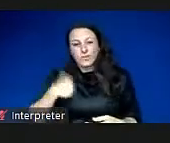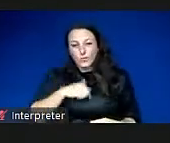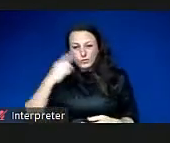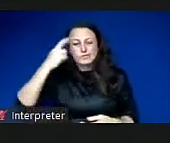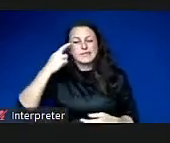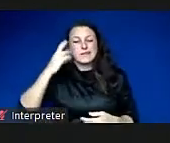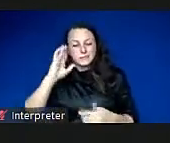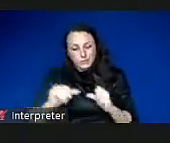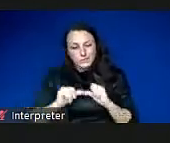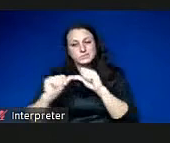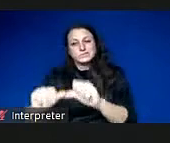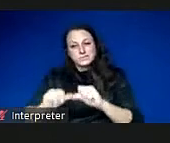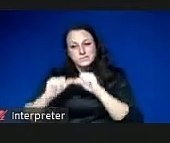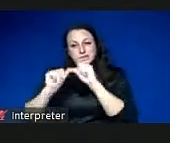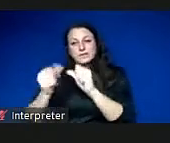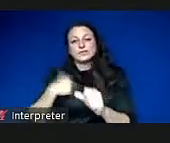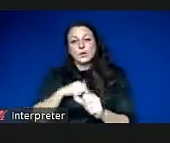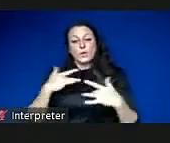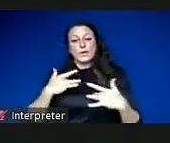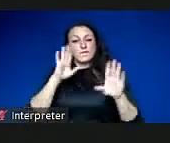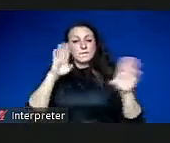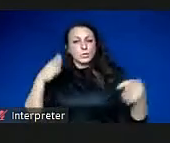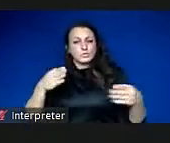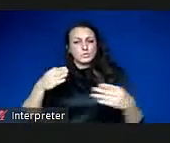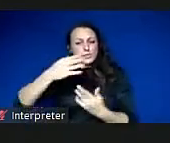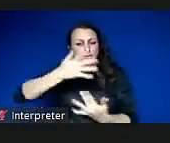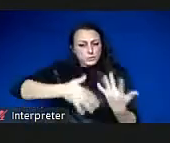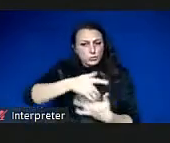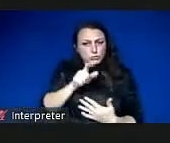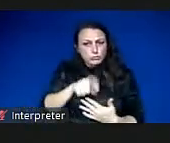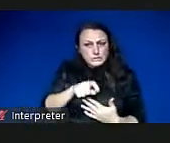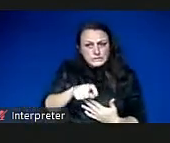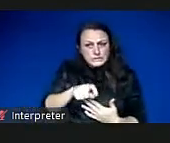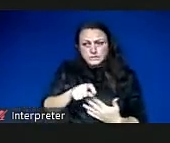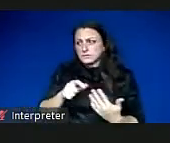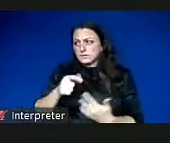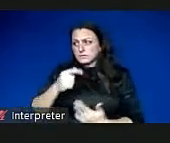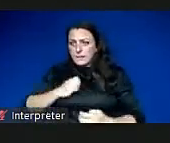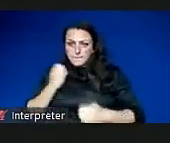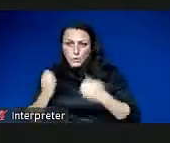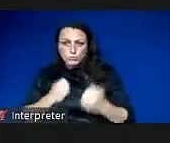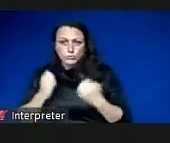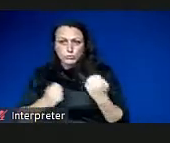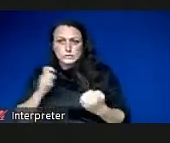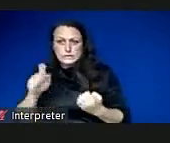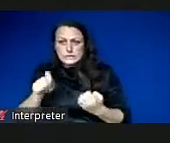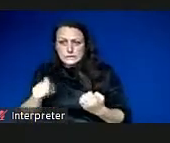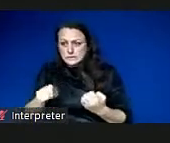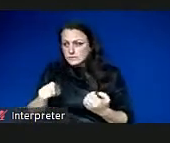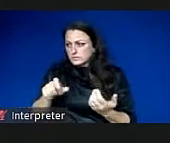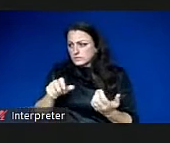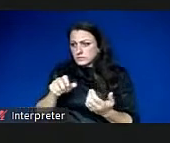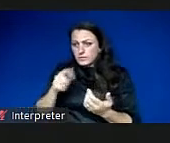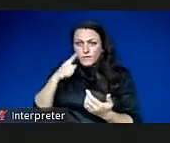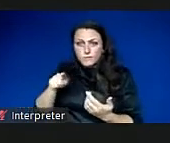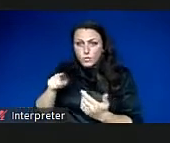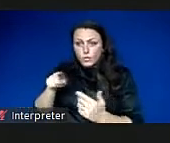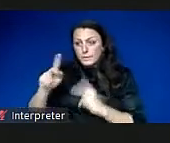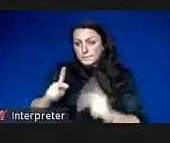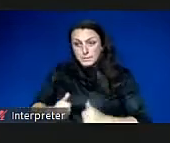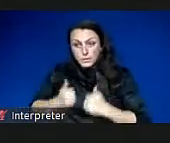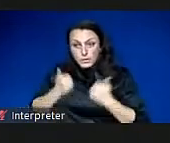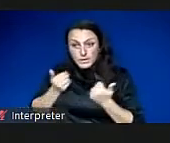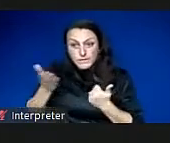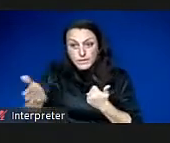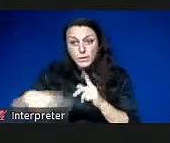lot of focus on what are the social and emotional needs of the residents and the staff that support them. And then, of course, testing